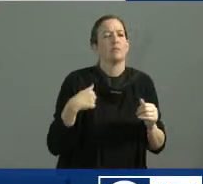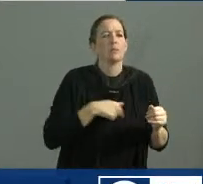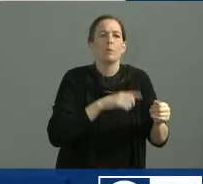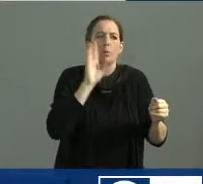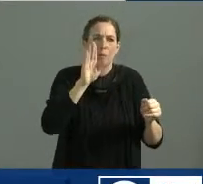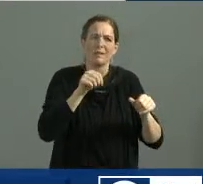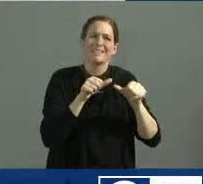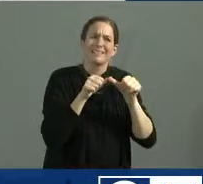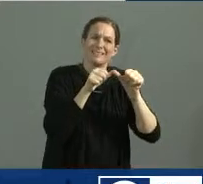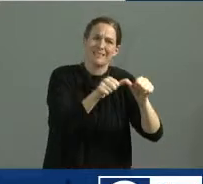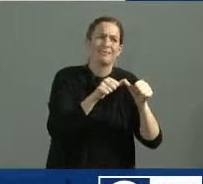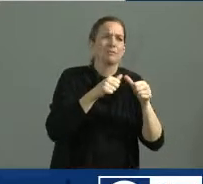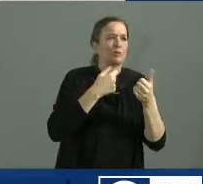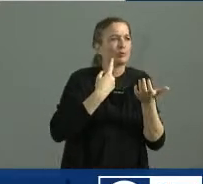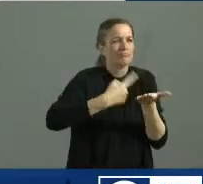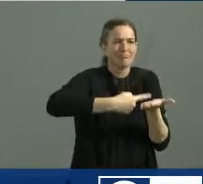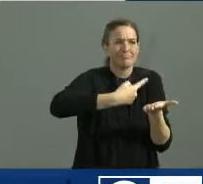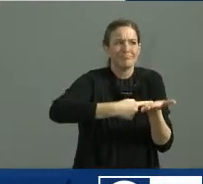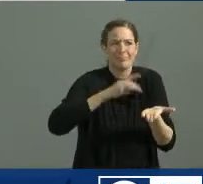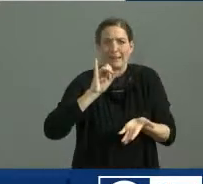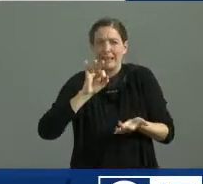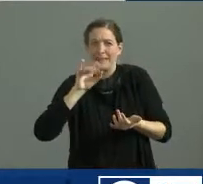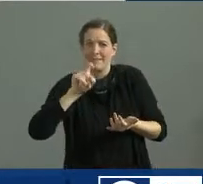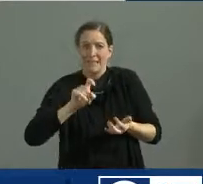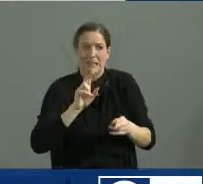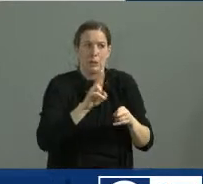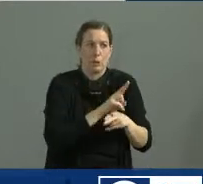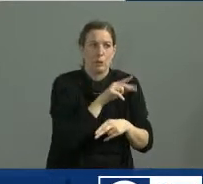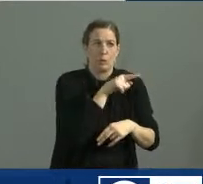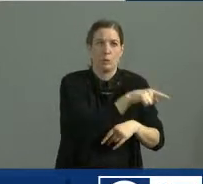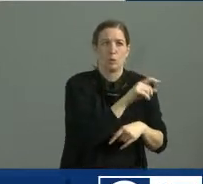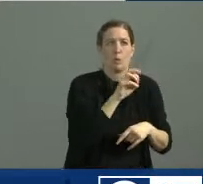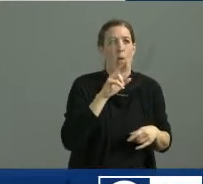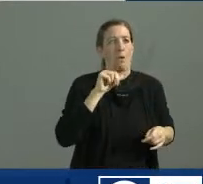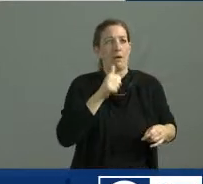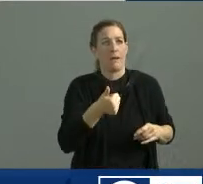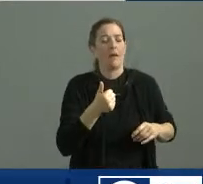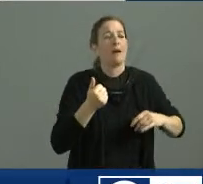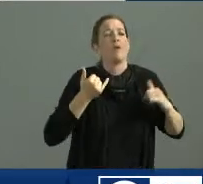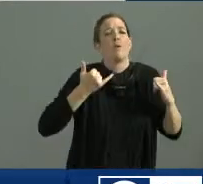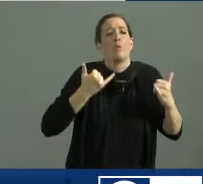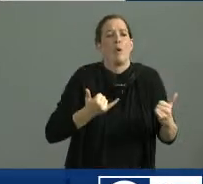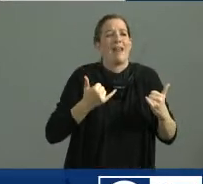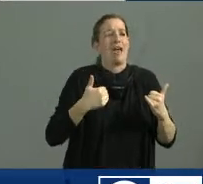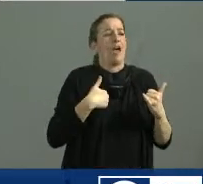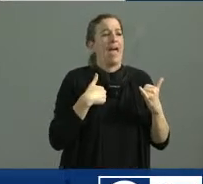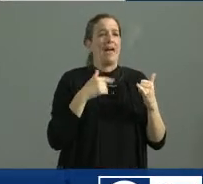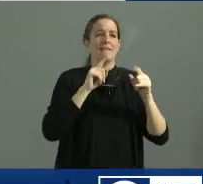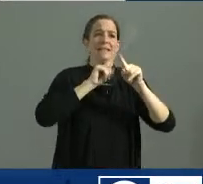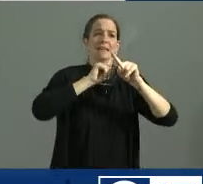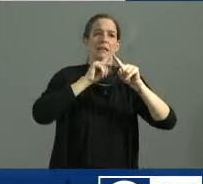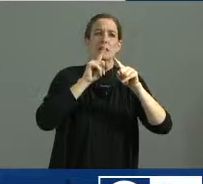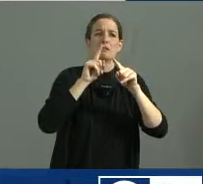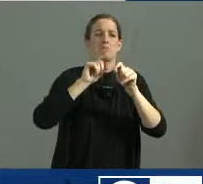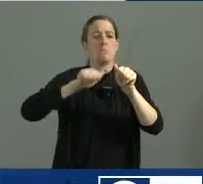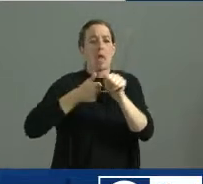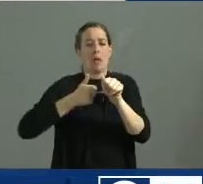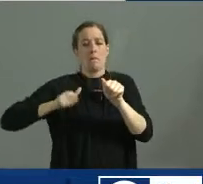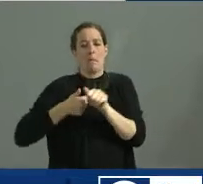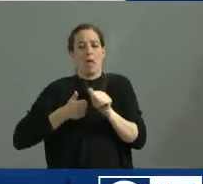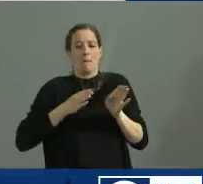will continue to have those conversations, but I think right now having different available options is never a waste of